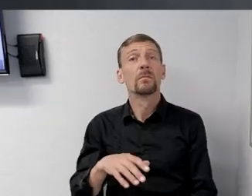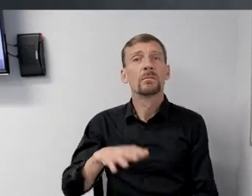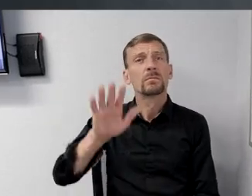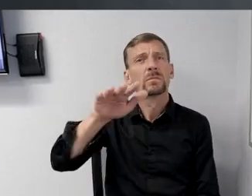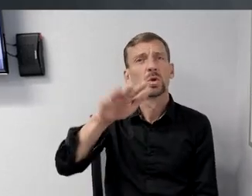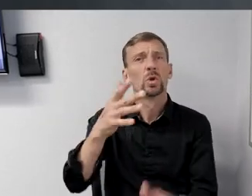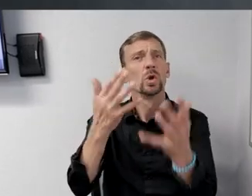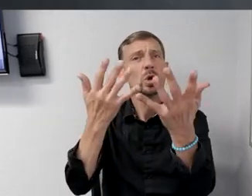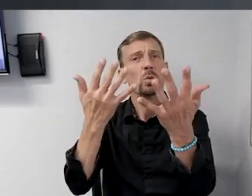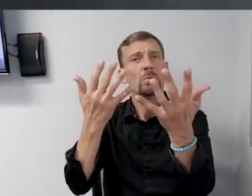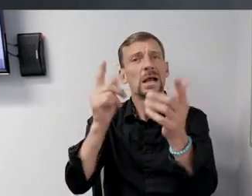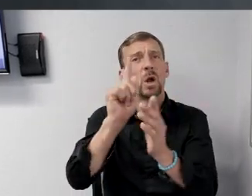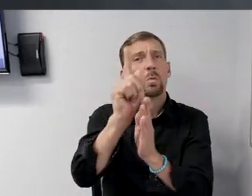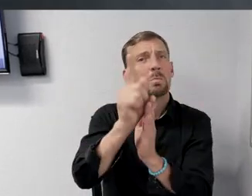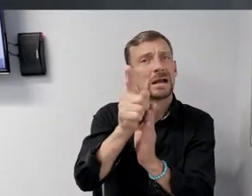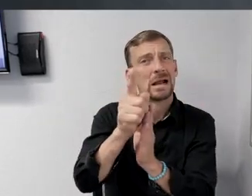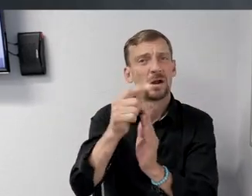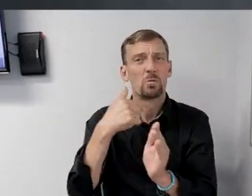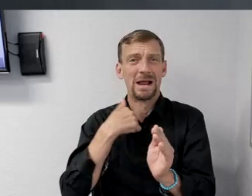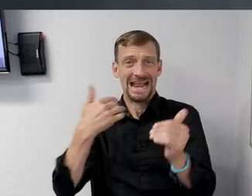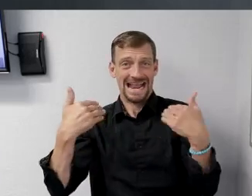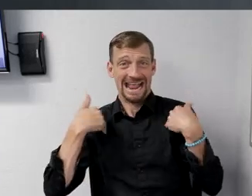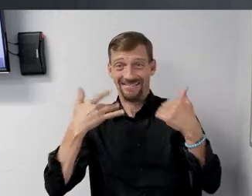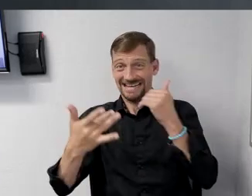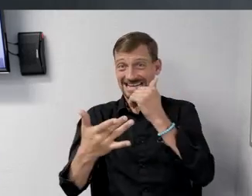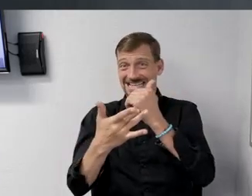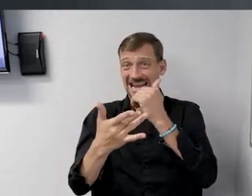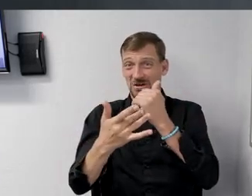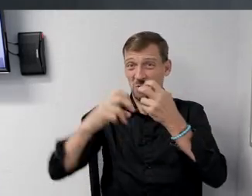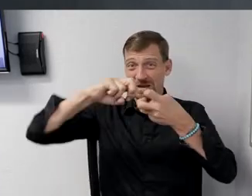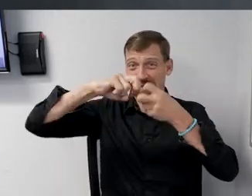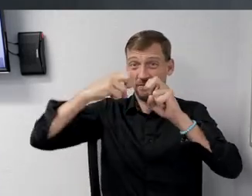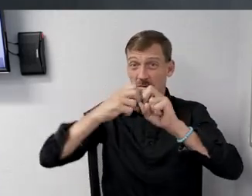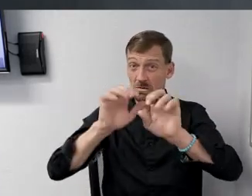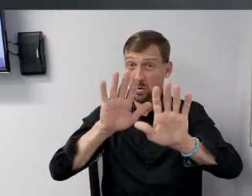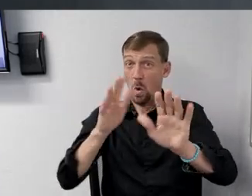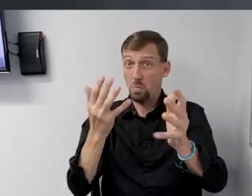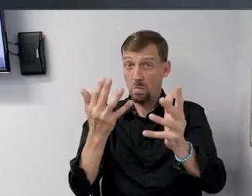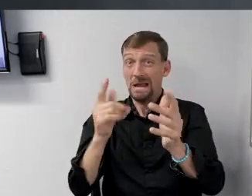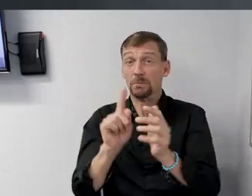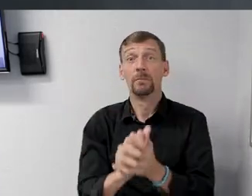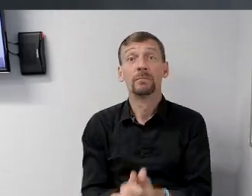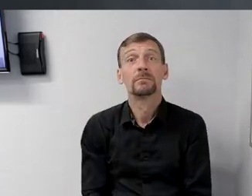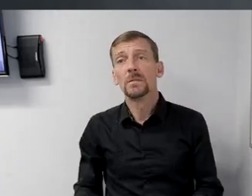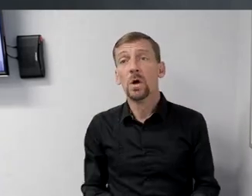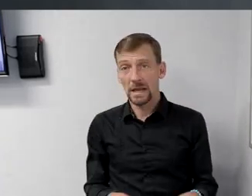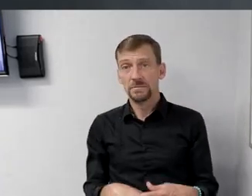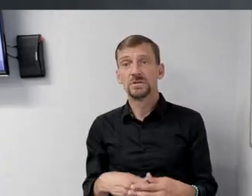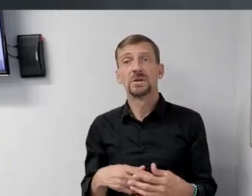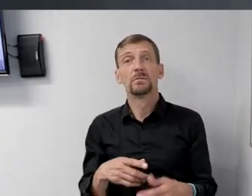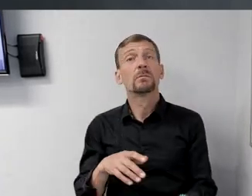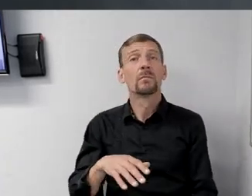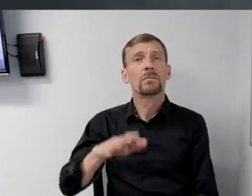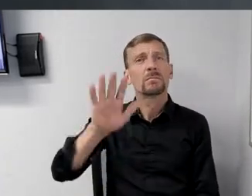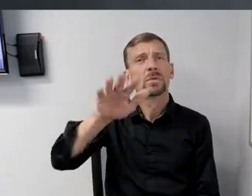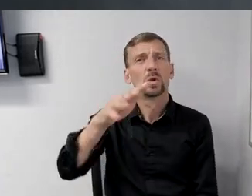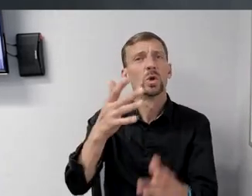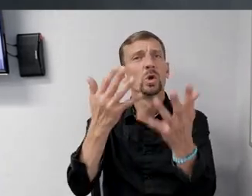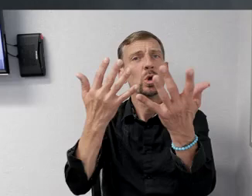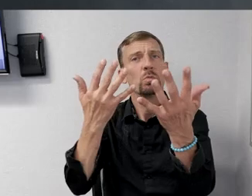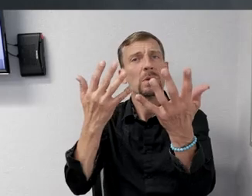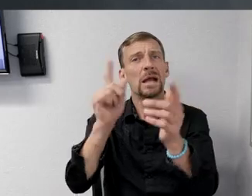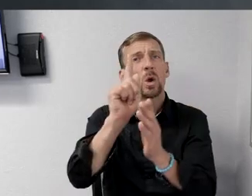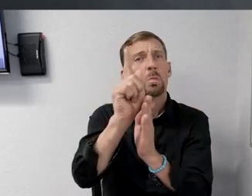revenue. So I don't know what it accumulates to over this entire period, but here we're asking the